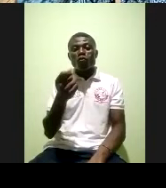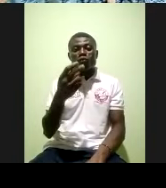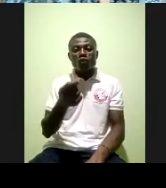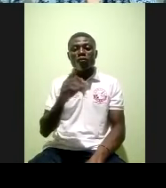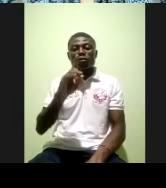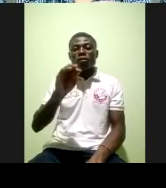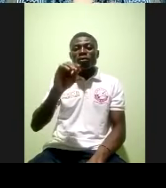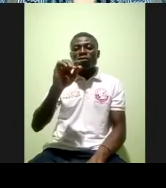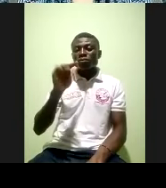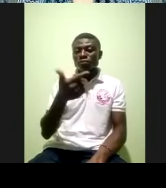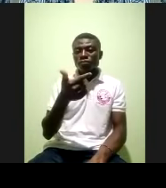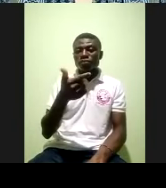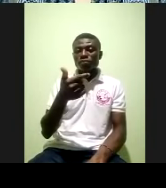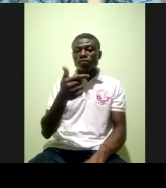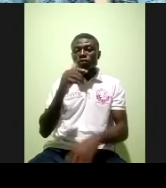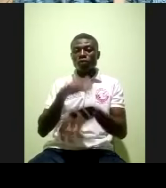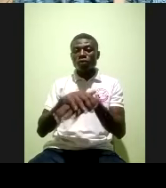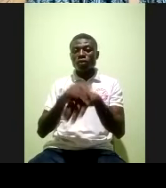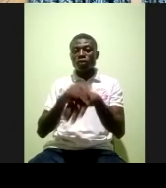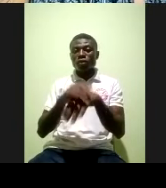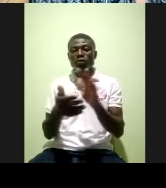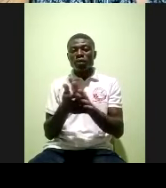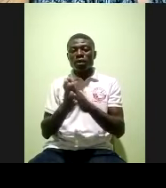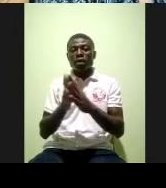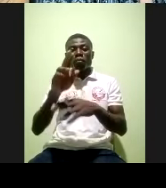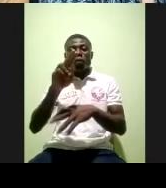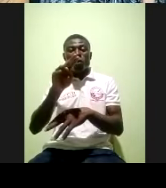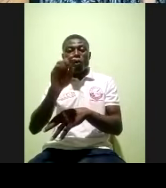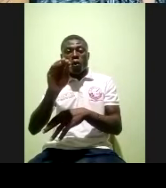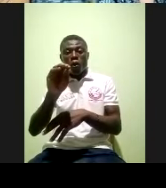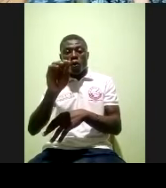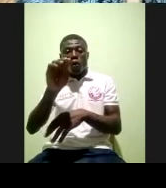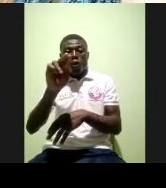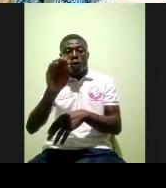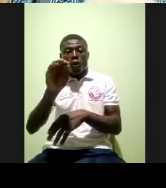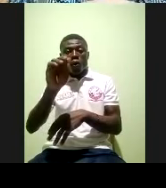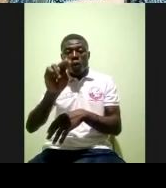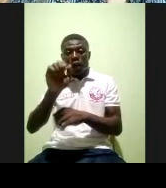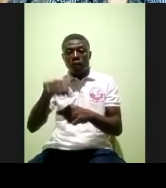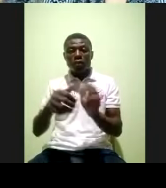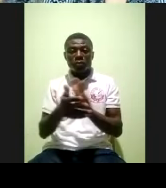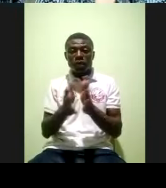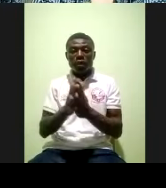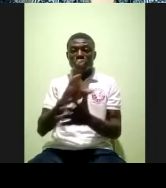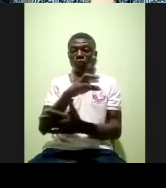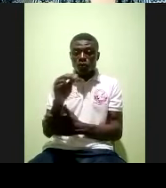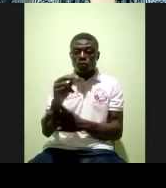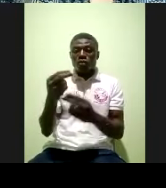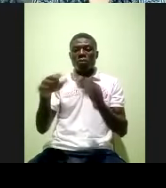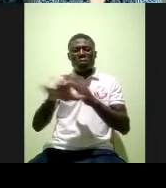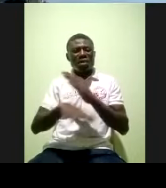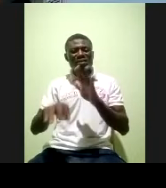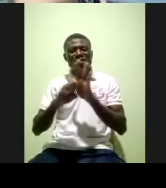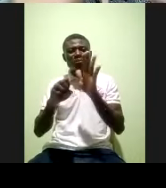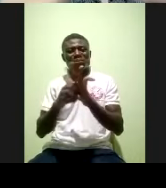word on can become no. For example, these were some examples of basic examples of how they